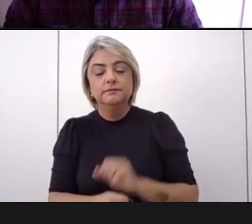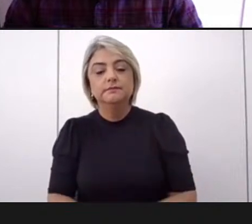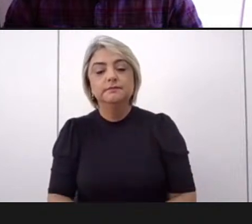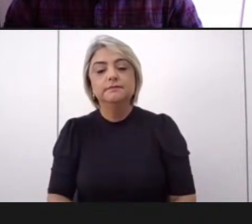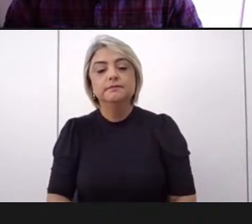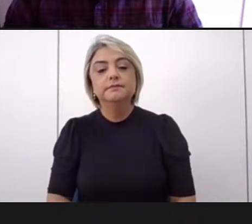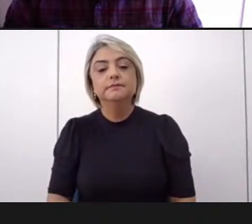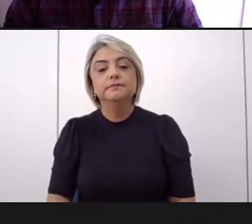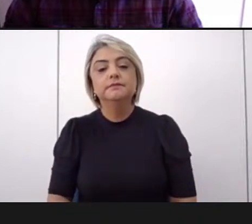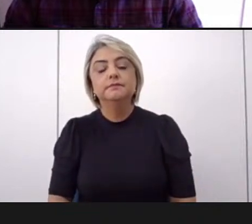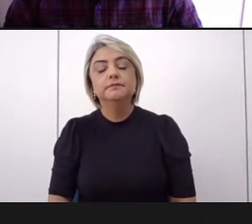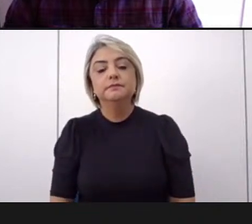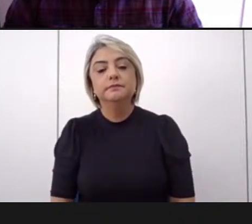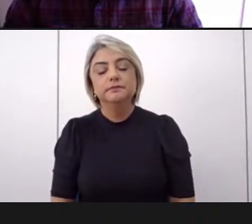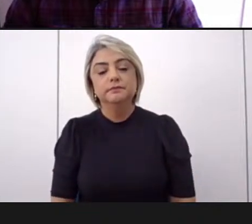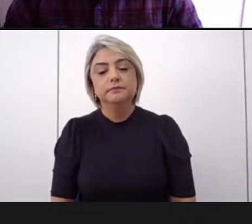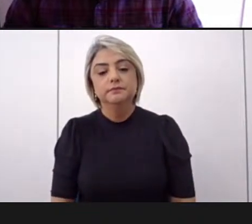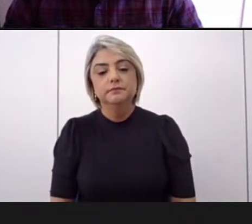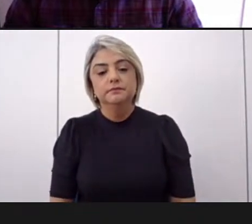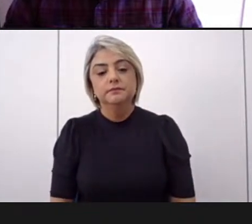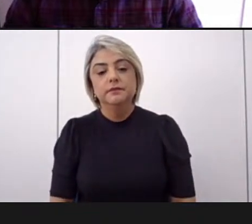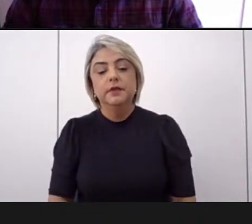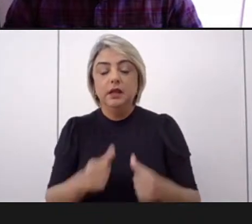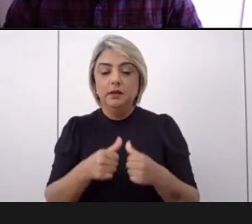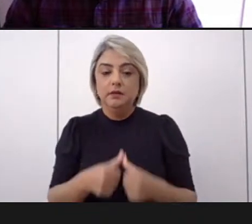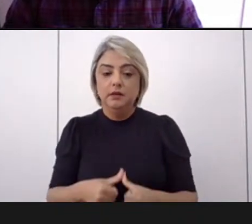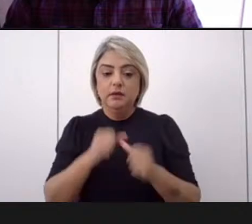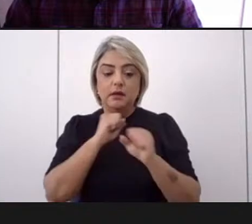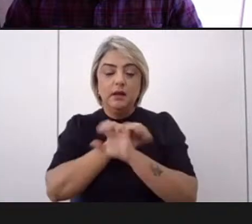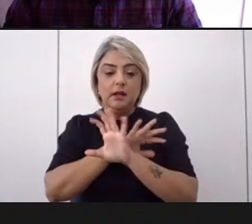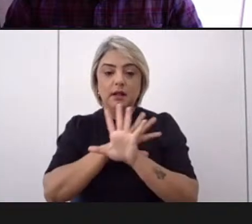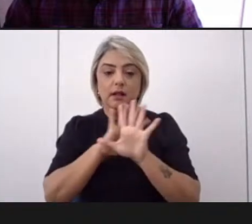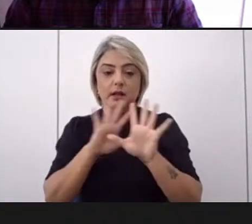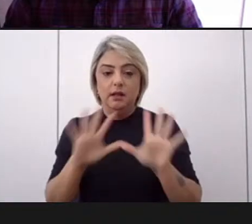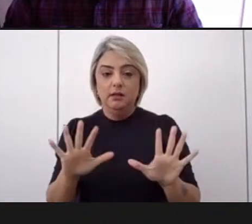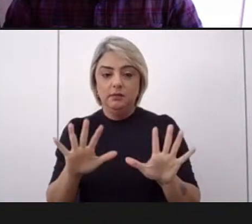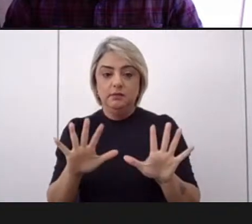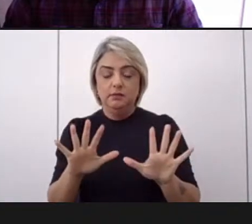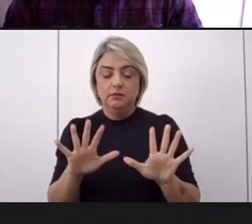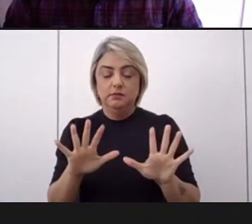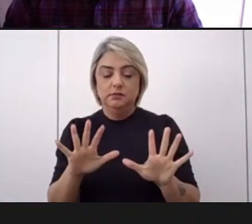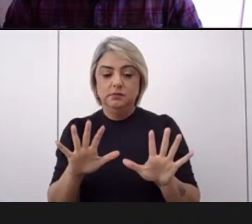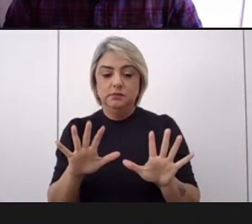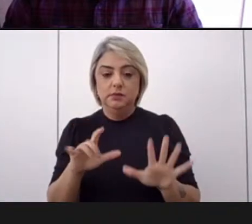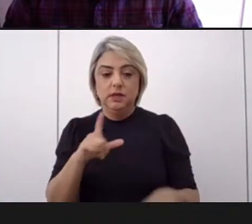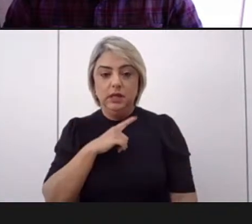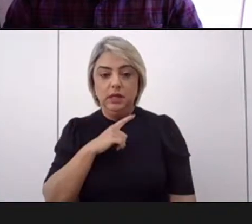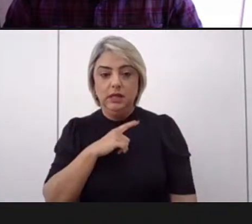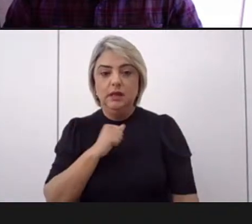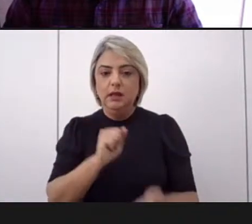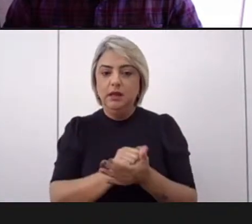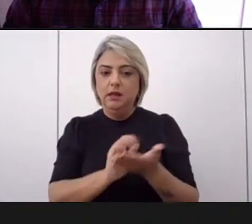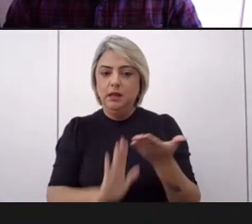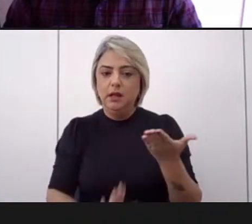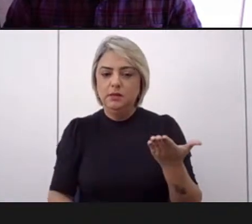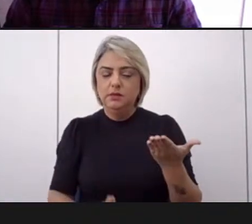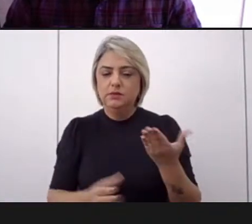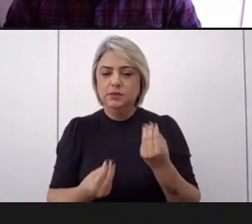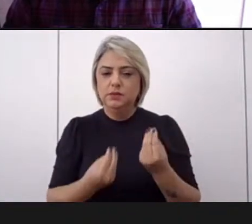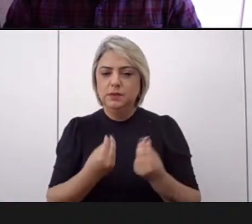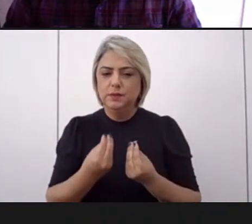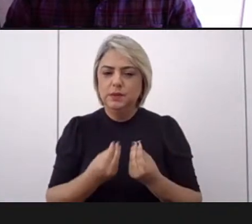the communication between the different disciplines is very, very active. And so I